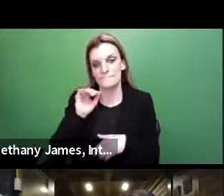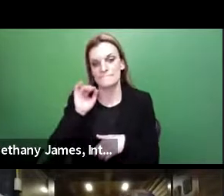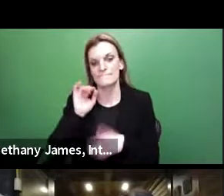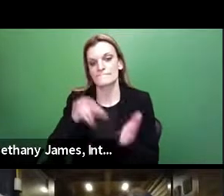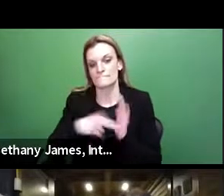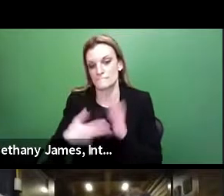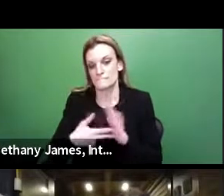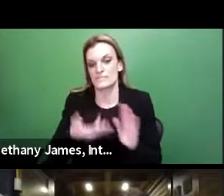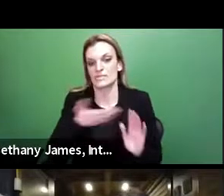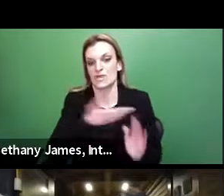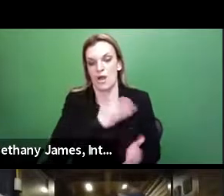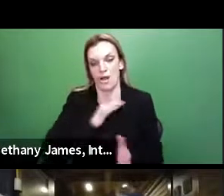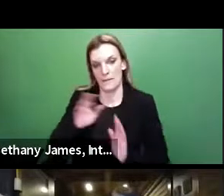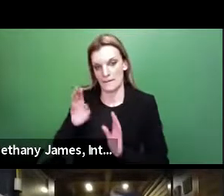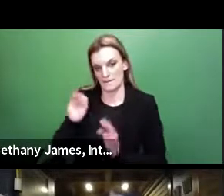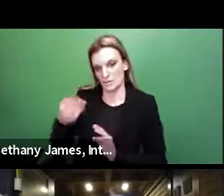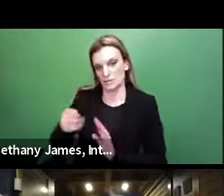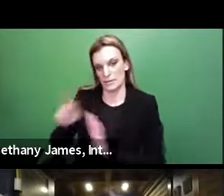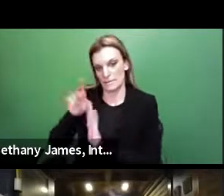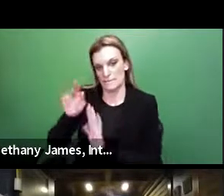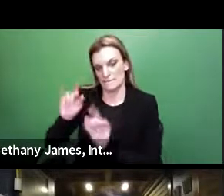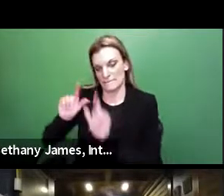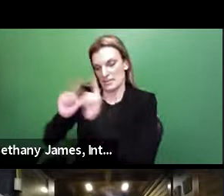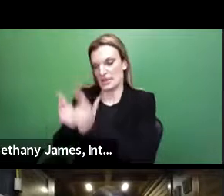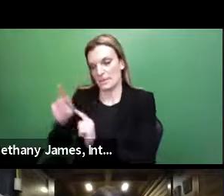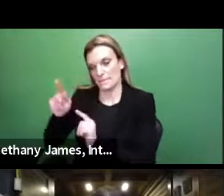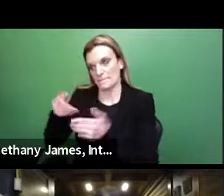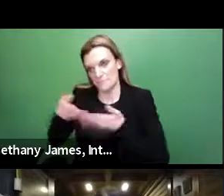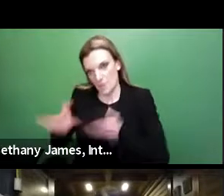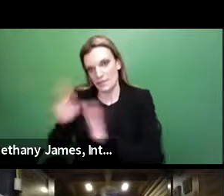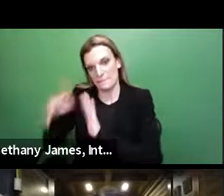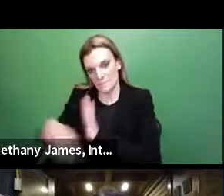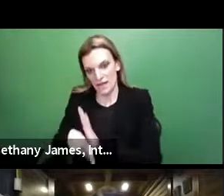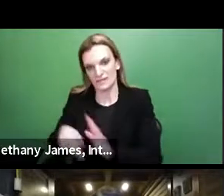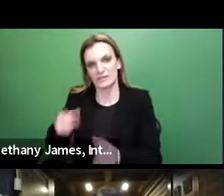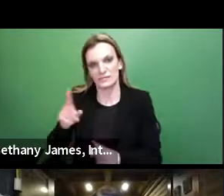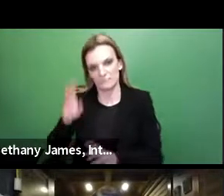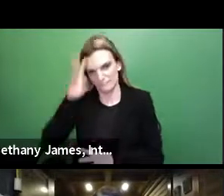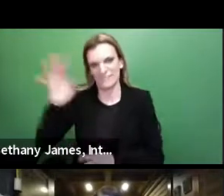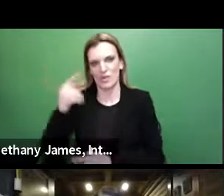for Public Policy did in developing the 21-day challenge. We